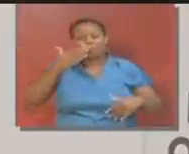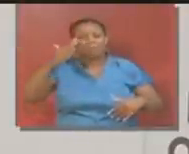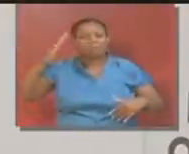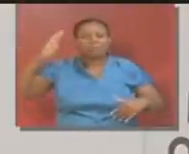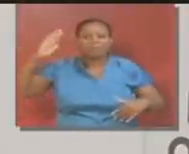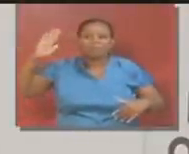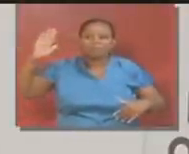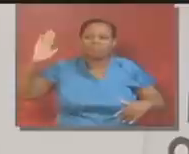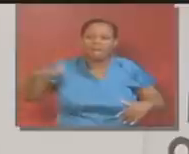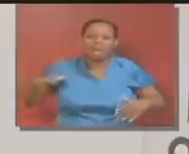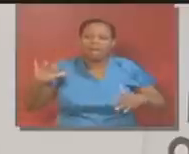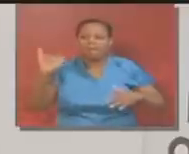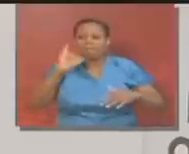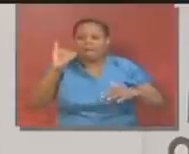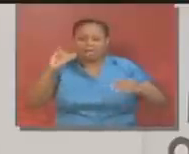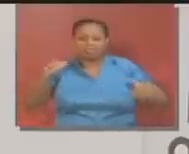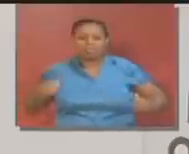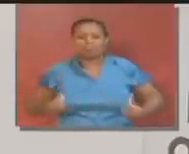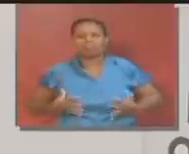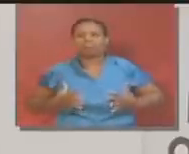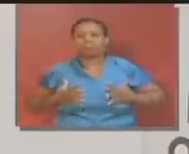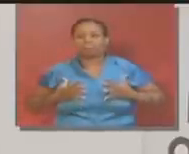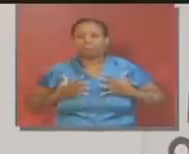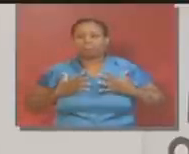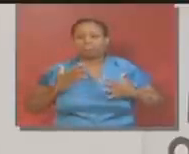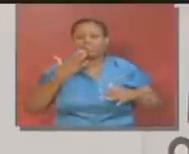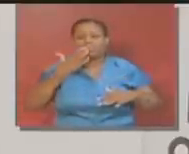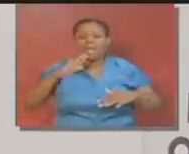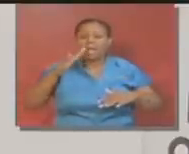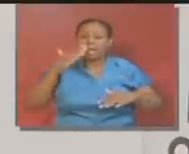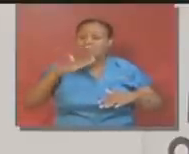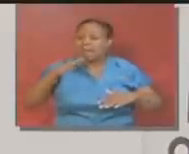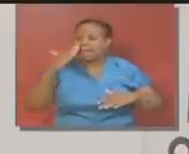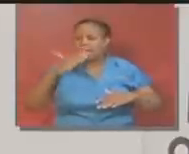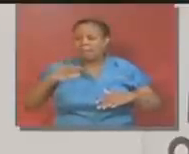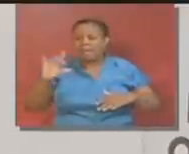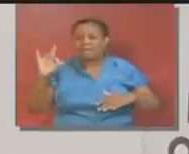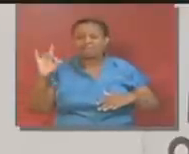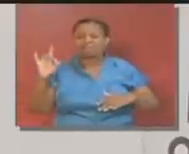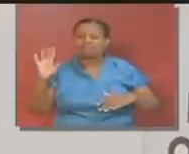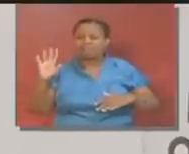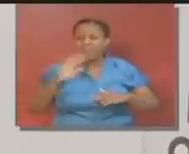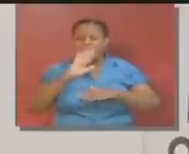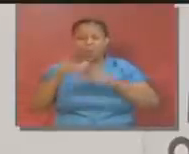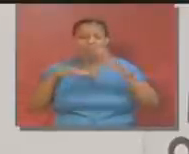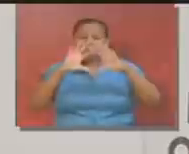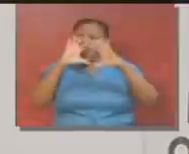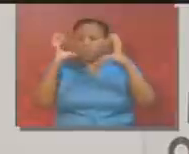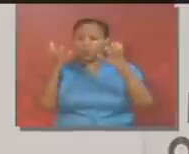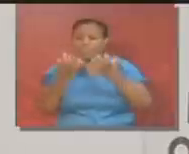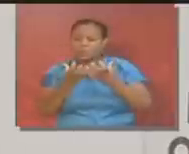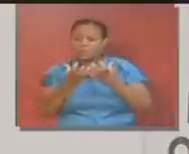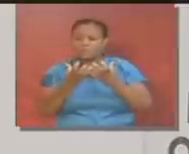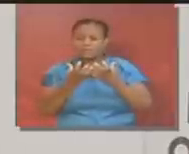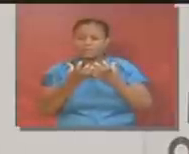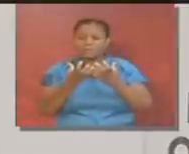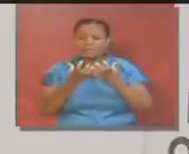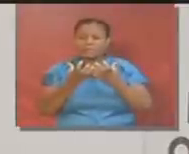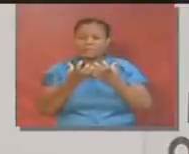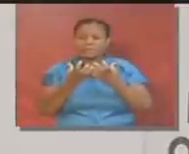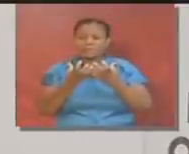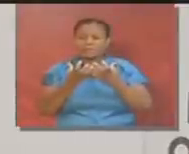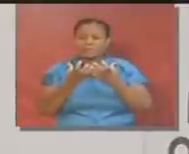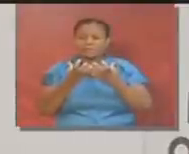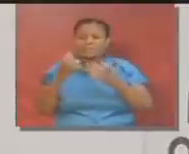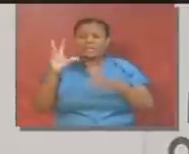range where we have found worldwide about 30% of the children who have MIS-C have not had anything being positive at all, but